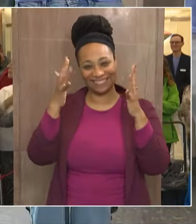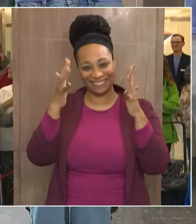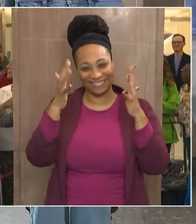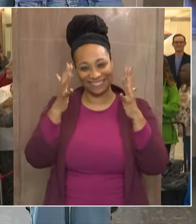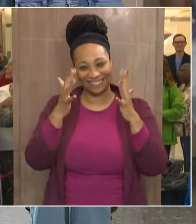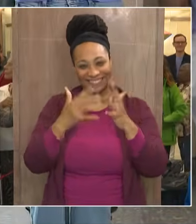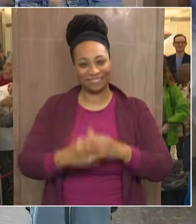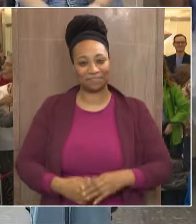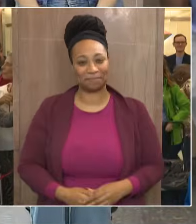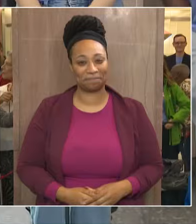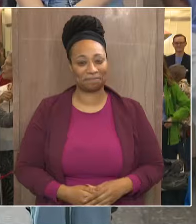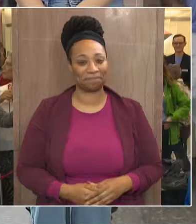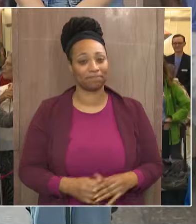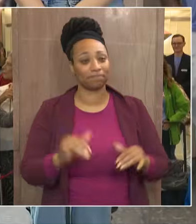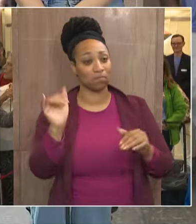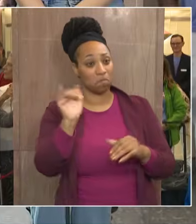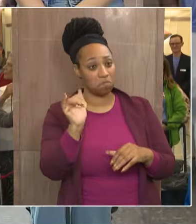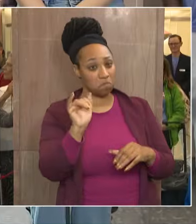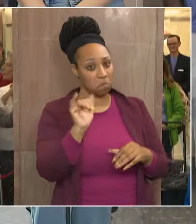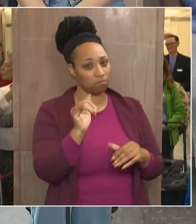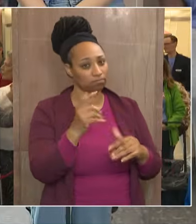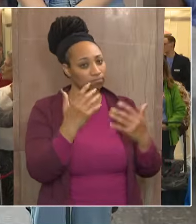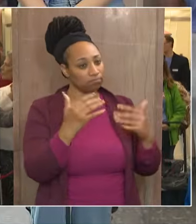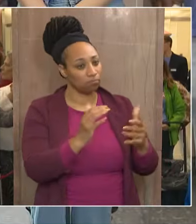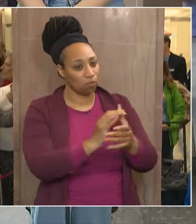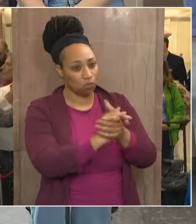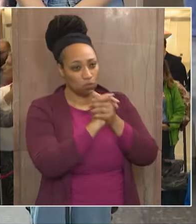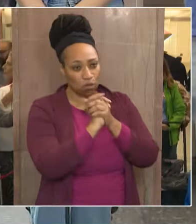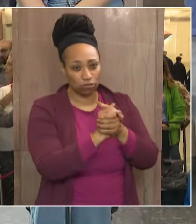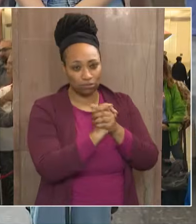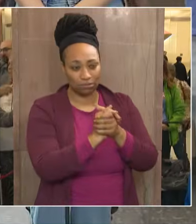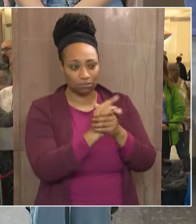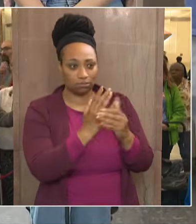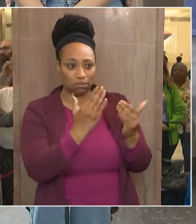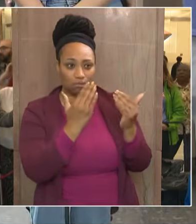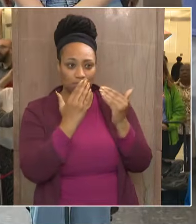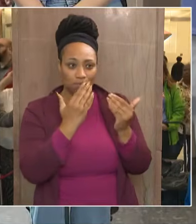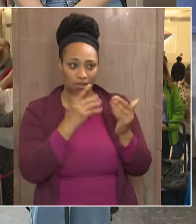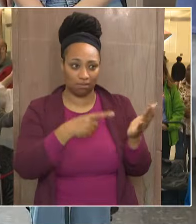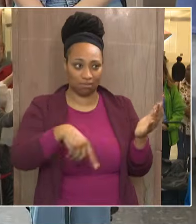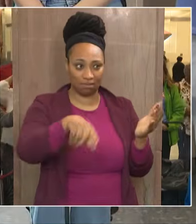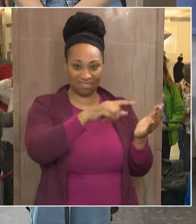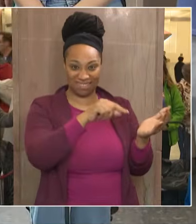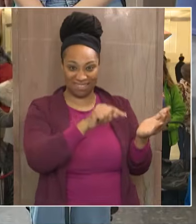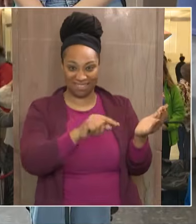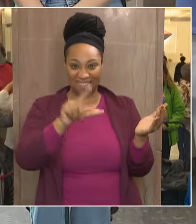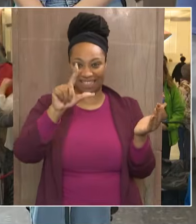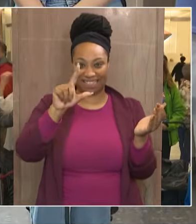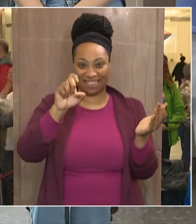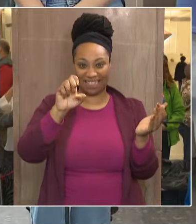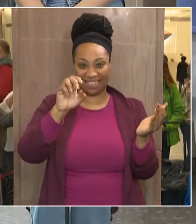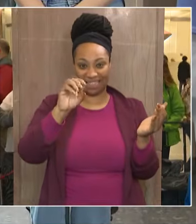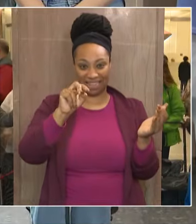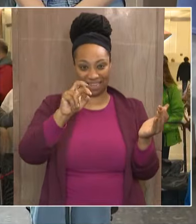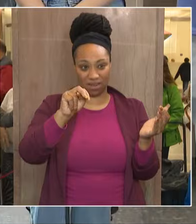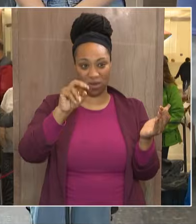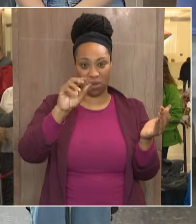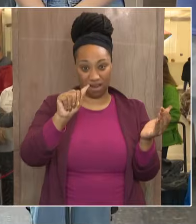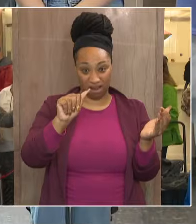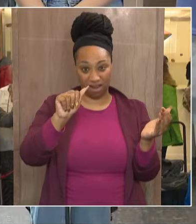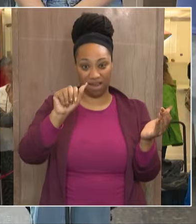And also want to extend my appreciation and congratulations to Leona and the entire Golden Triangle Bid